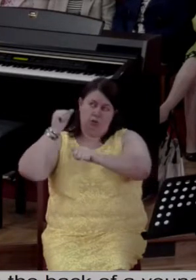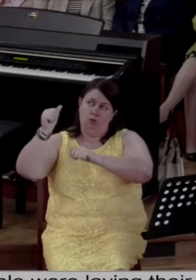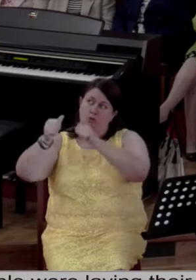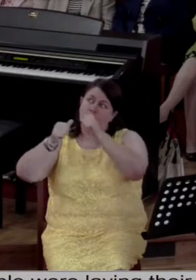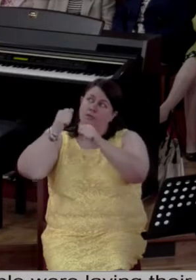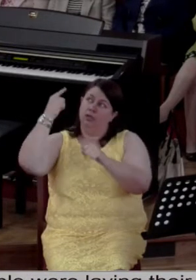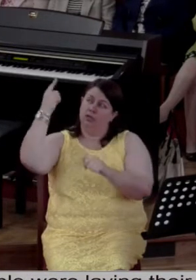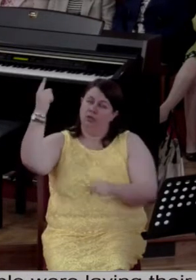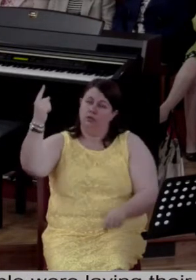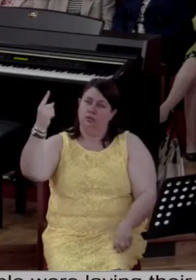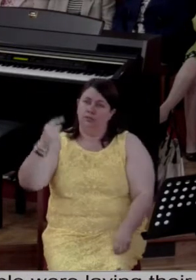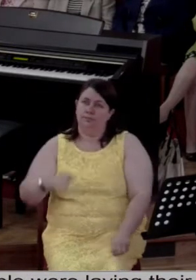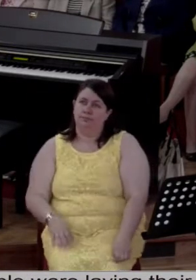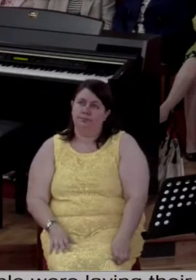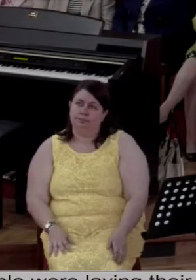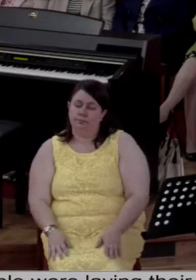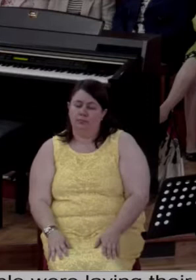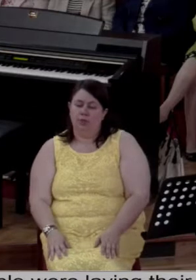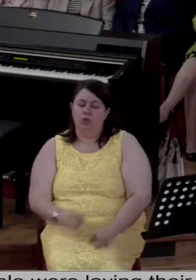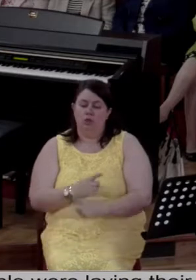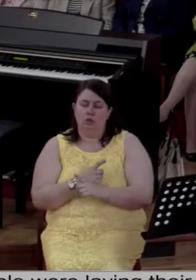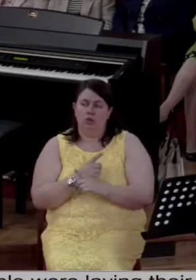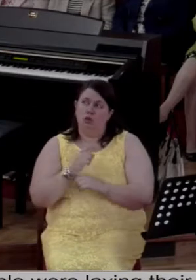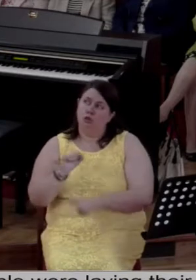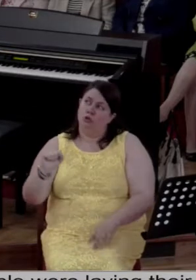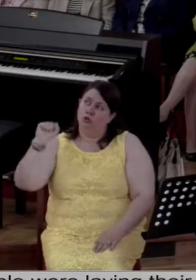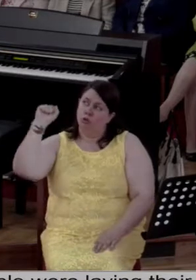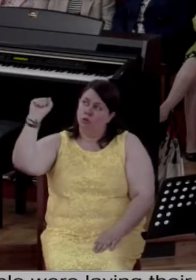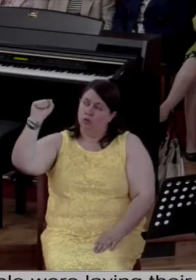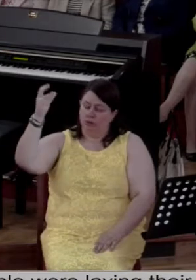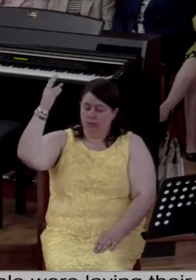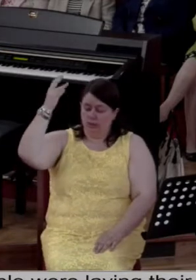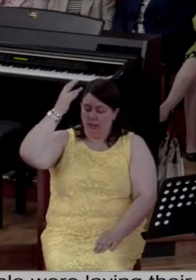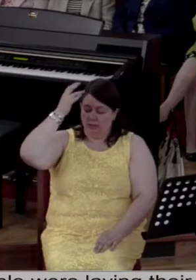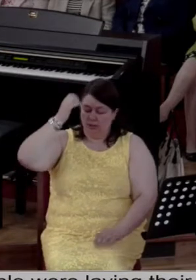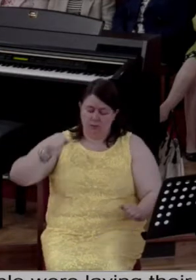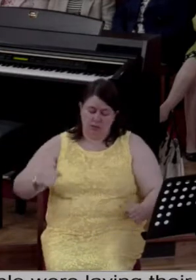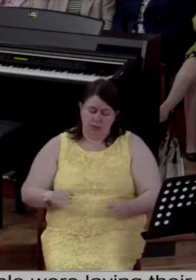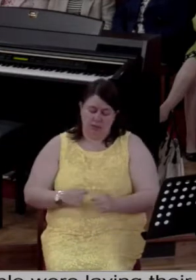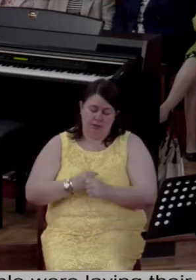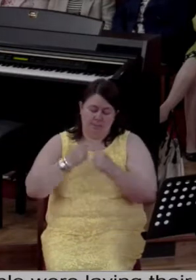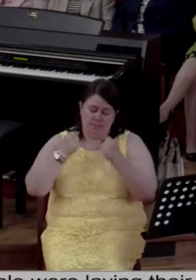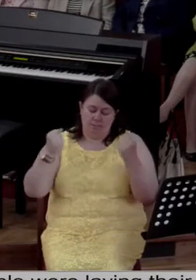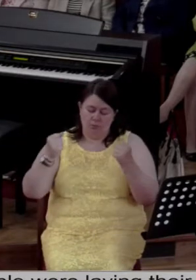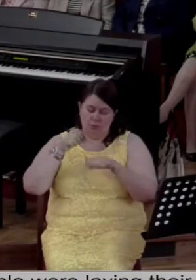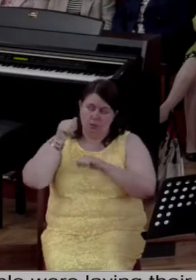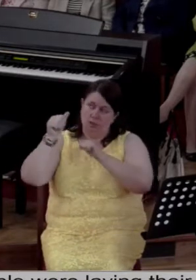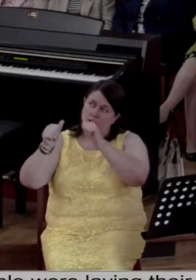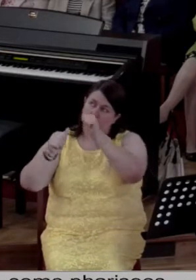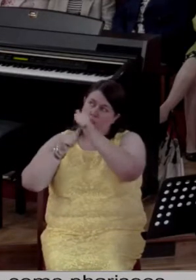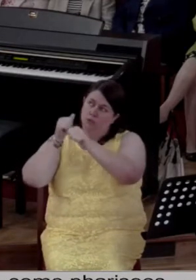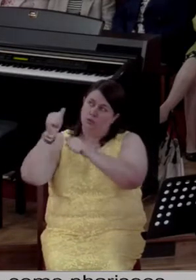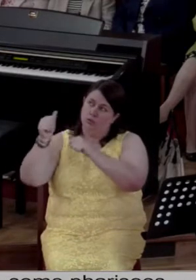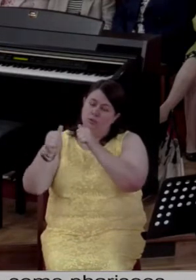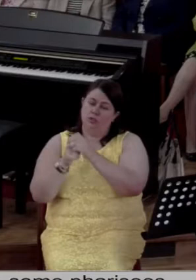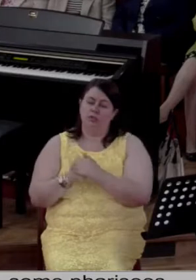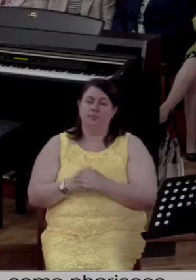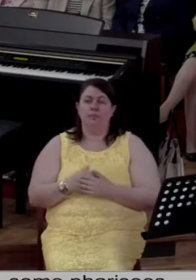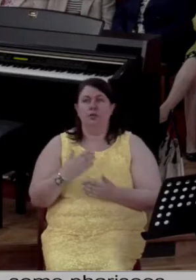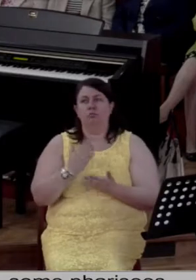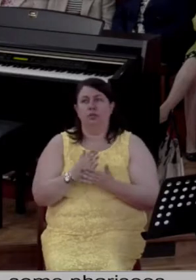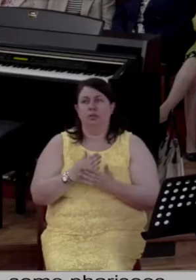God. "Yours is the kingdom, the power, and the glory." We know what